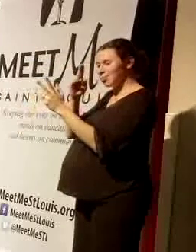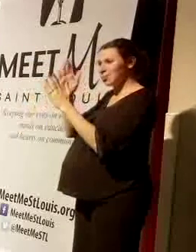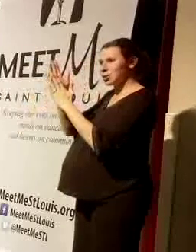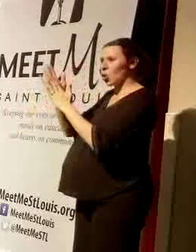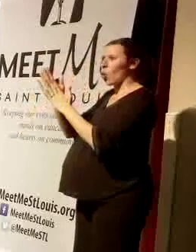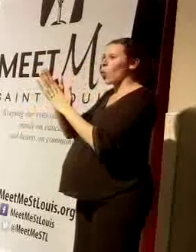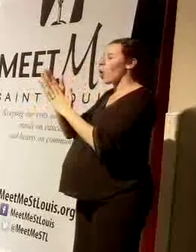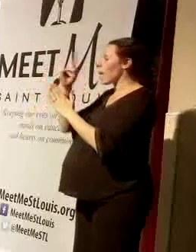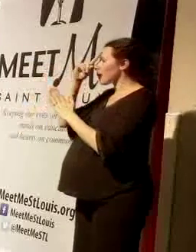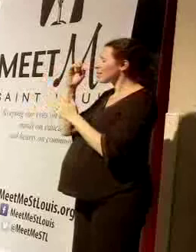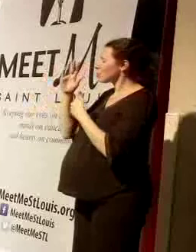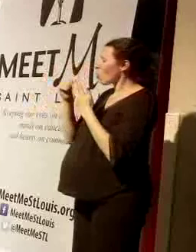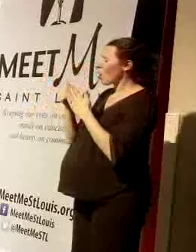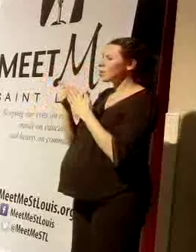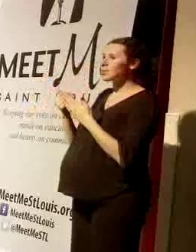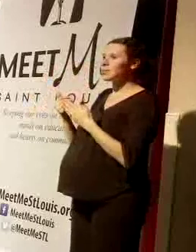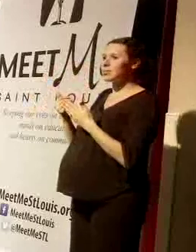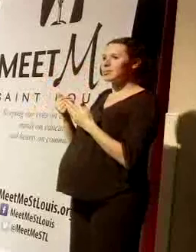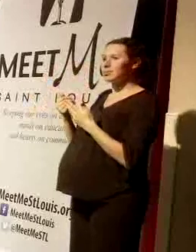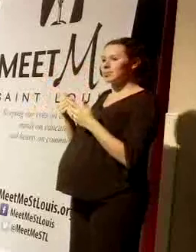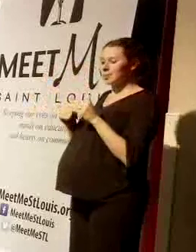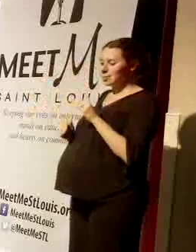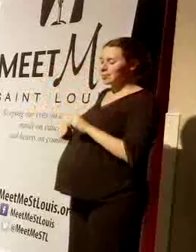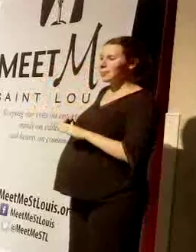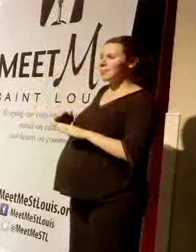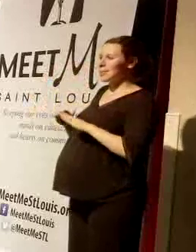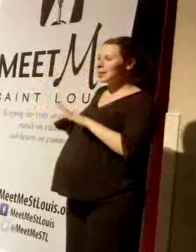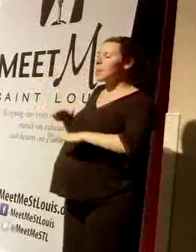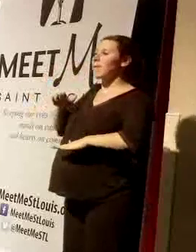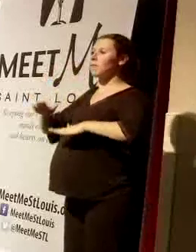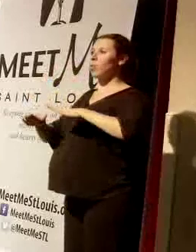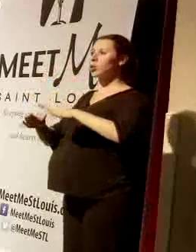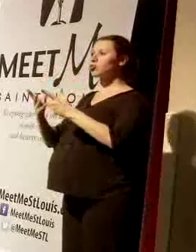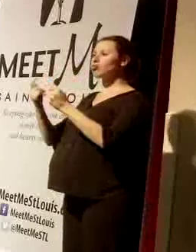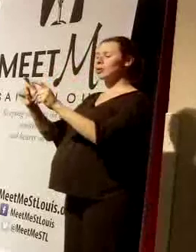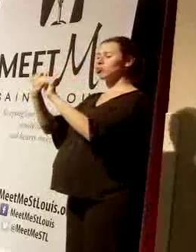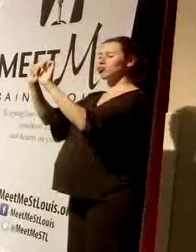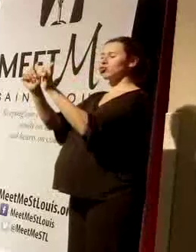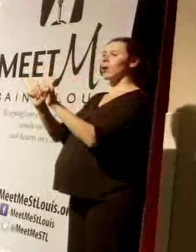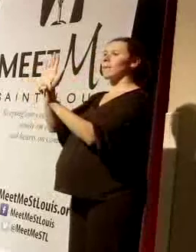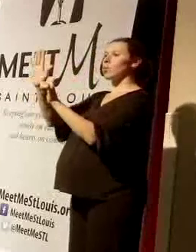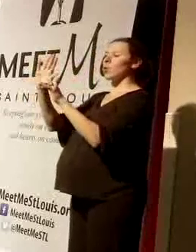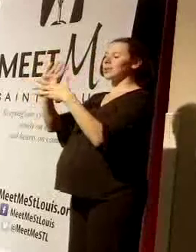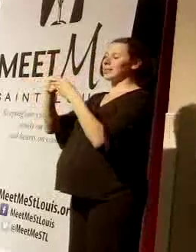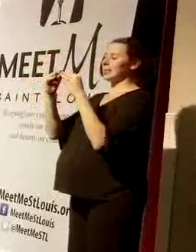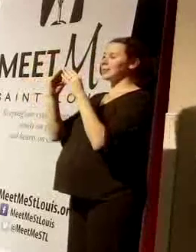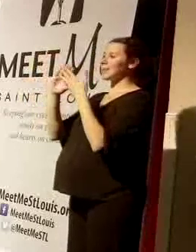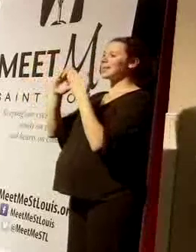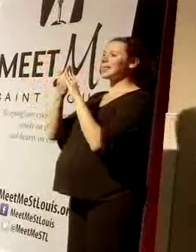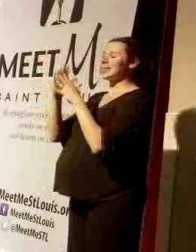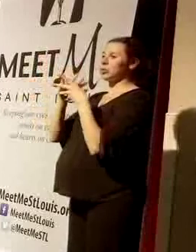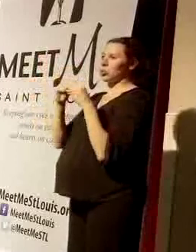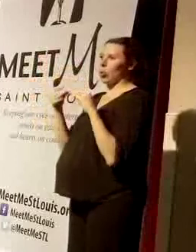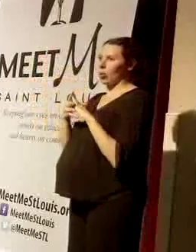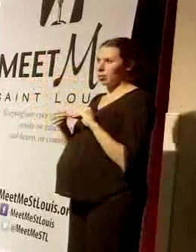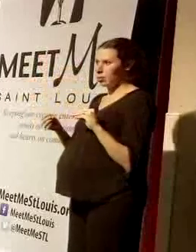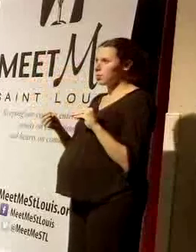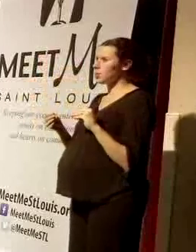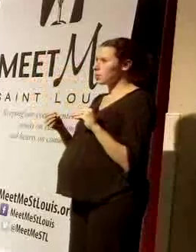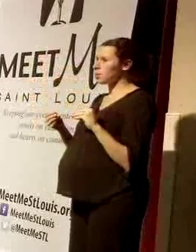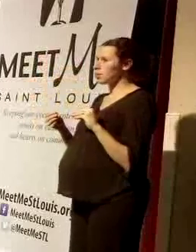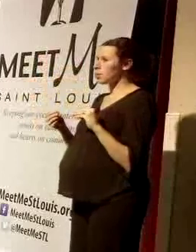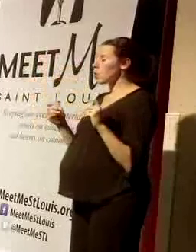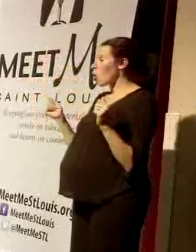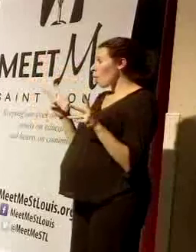and trying to shape what is the narrative of your city. Every single person that I told that I was coming to